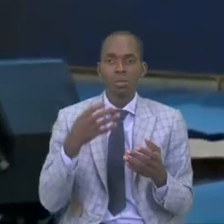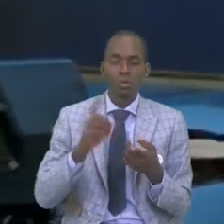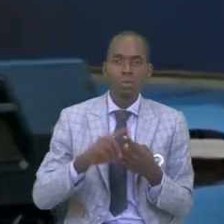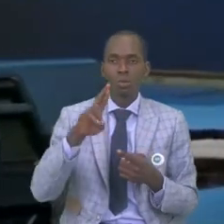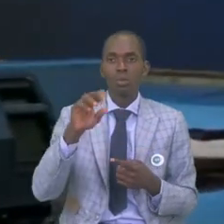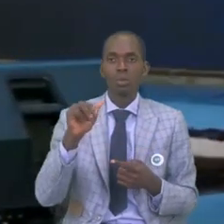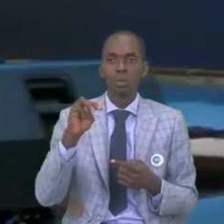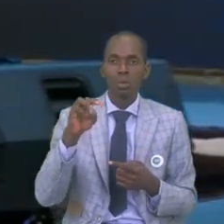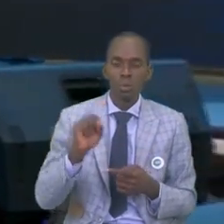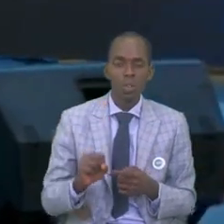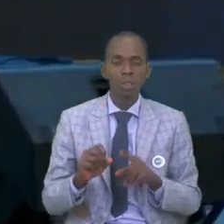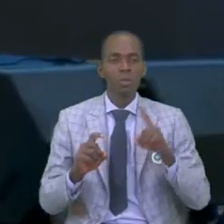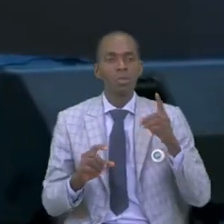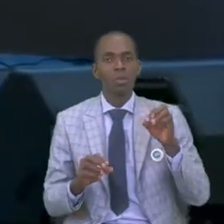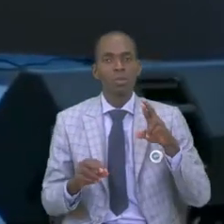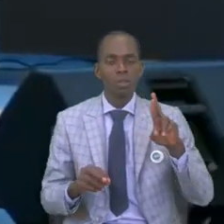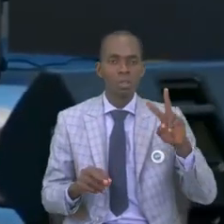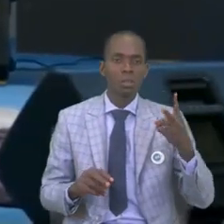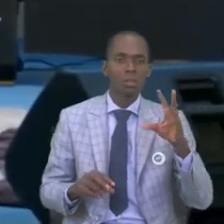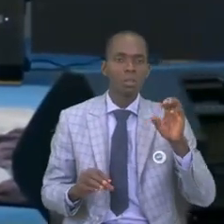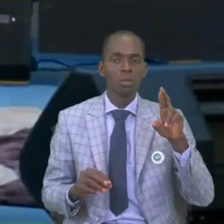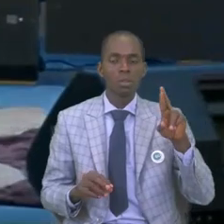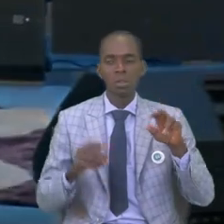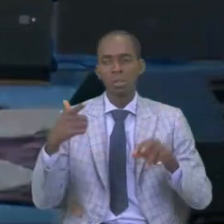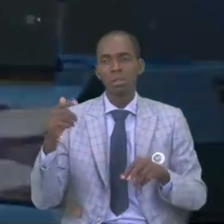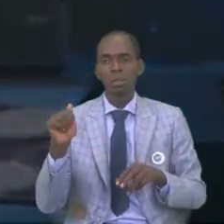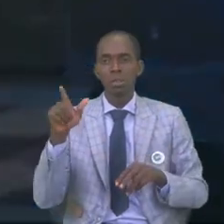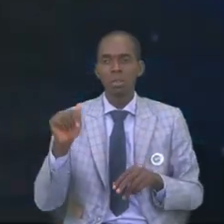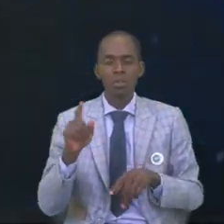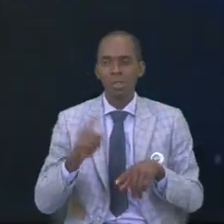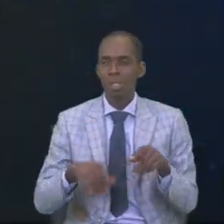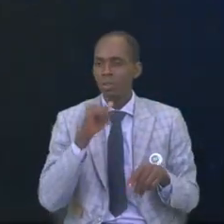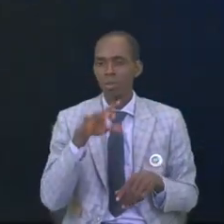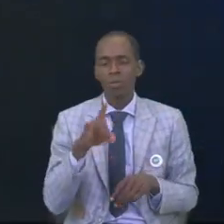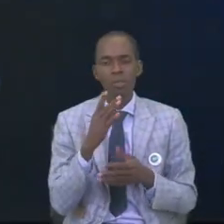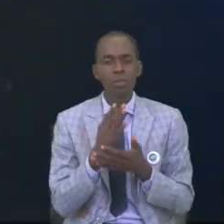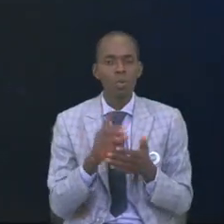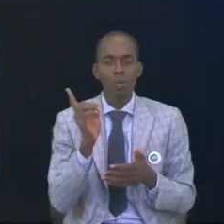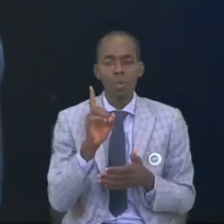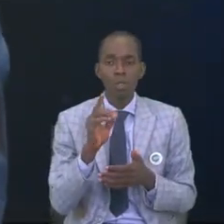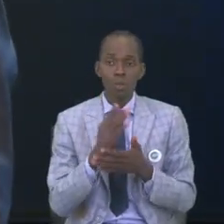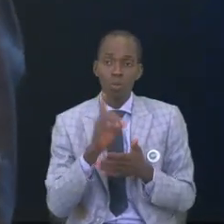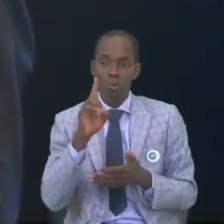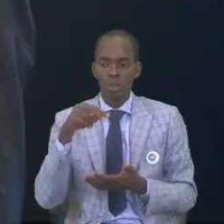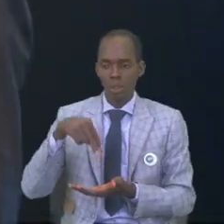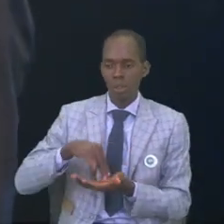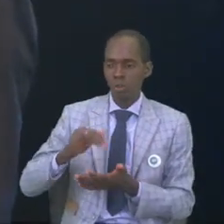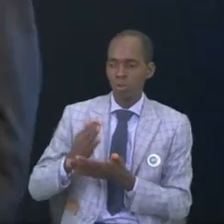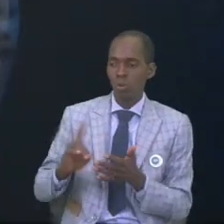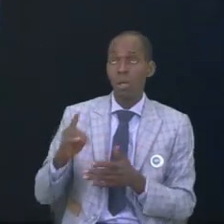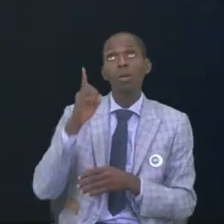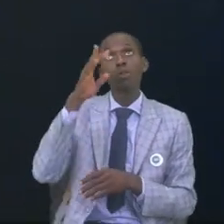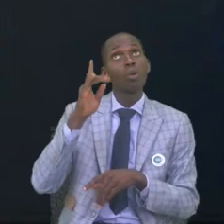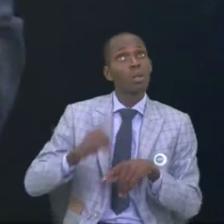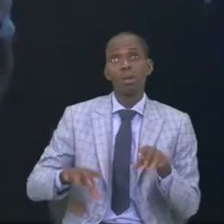2nd Corinthians and Galatians, you do not find, you know, somebody stays somewhere. Now Paul cannot do this, he's an